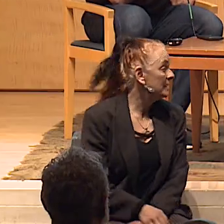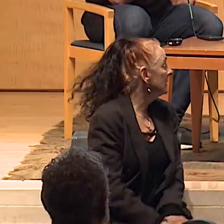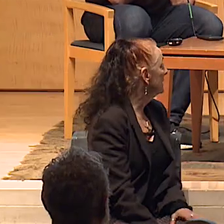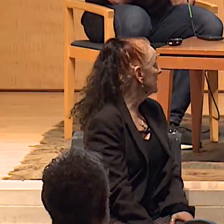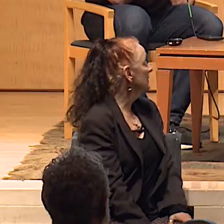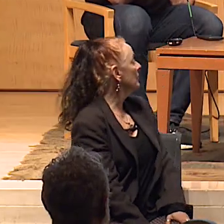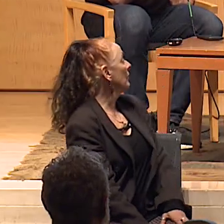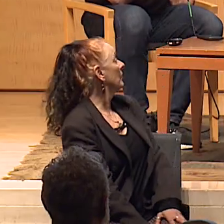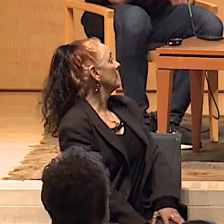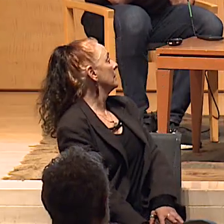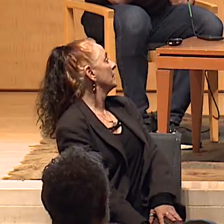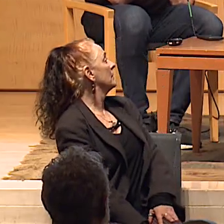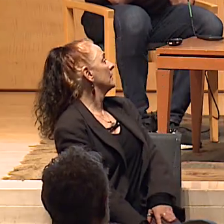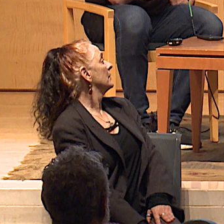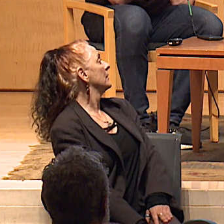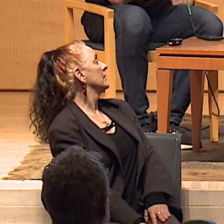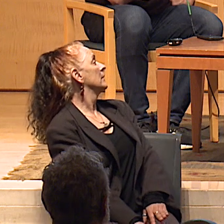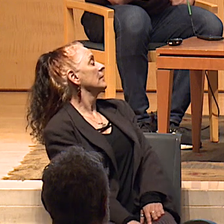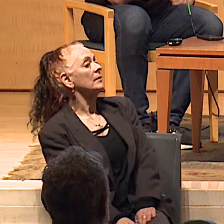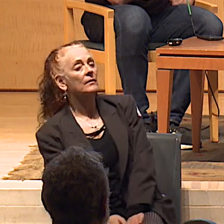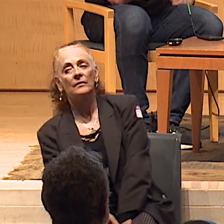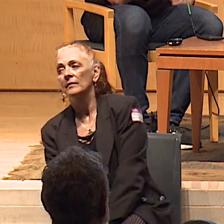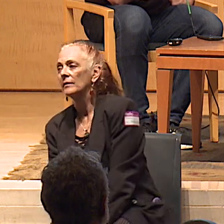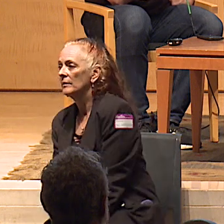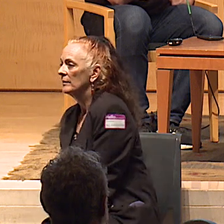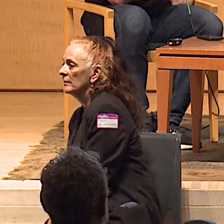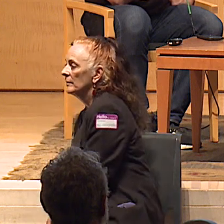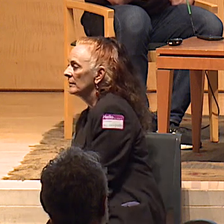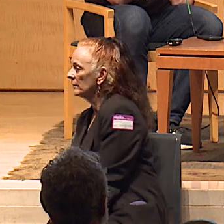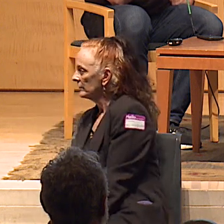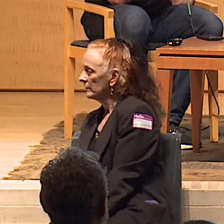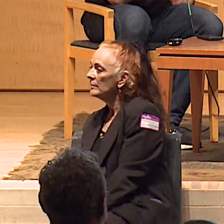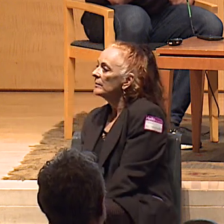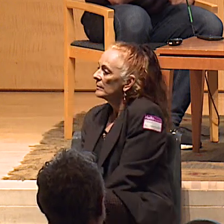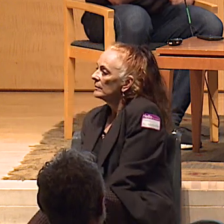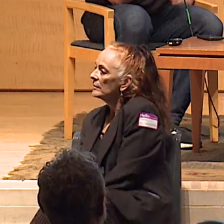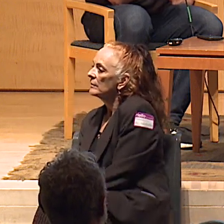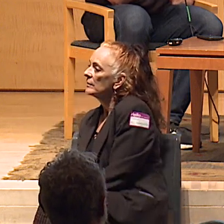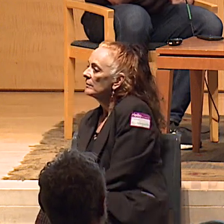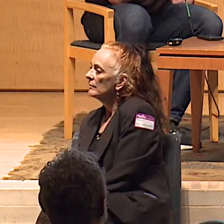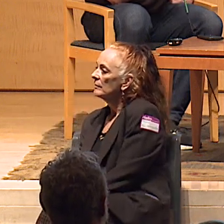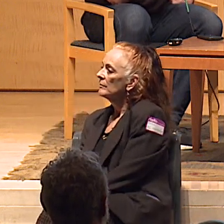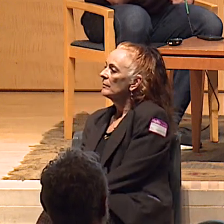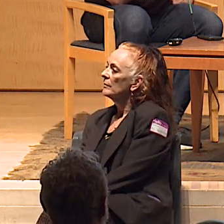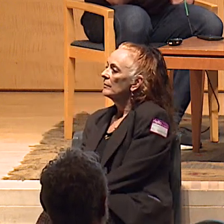first book was about my sex life as a child and teenager, so I don't know.